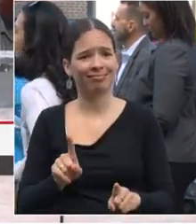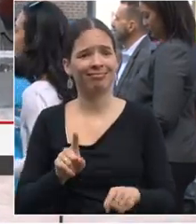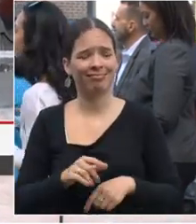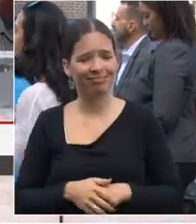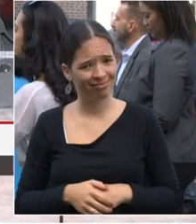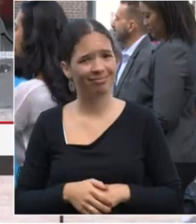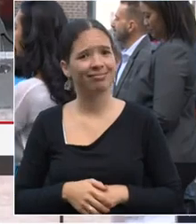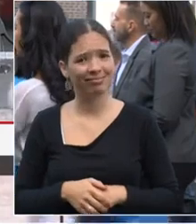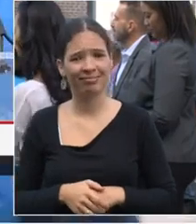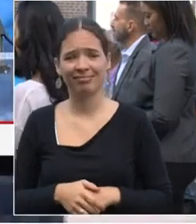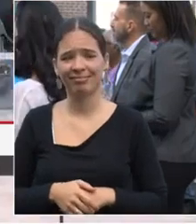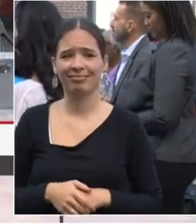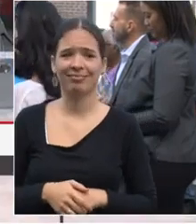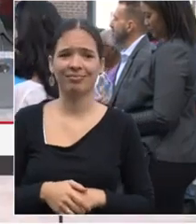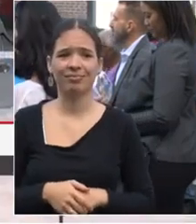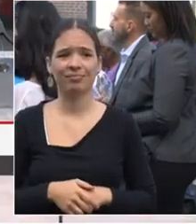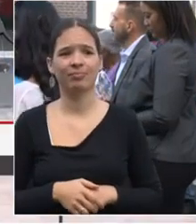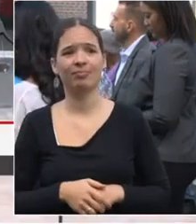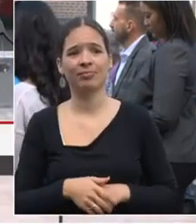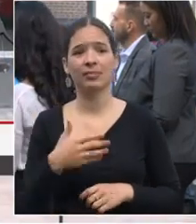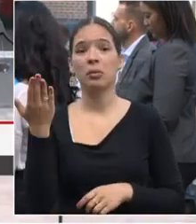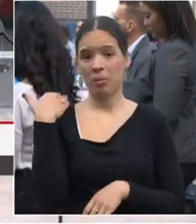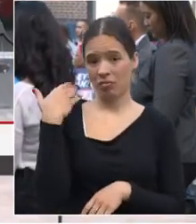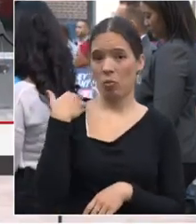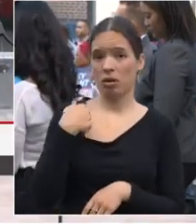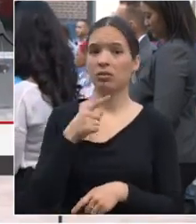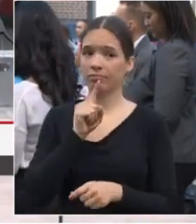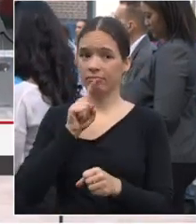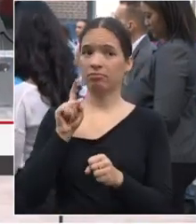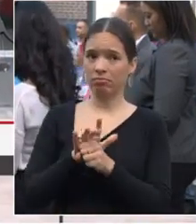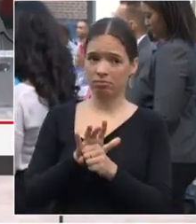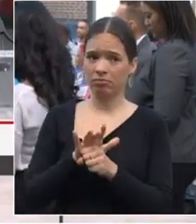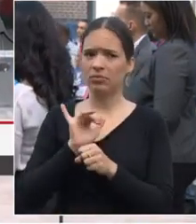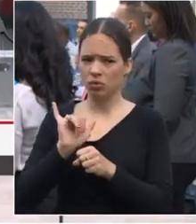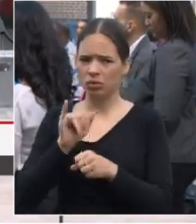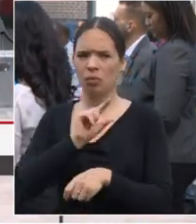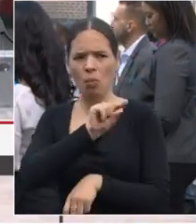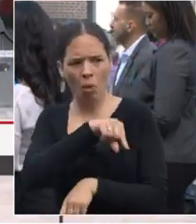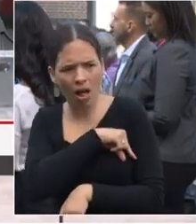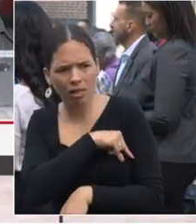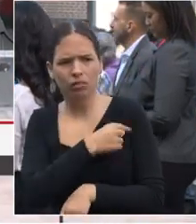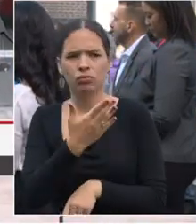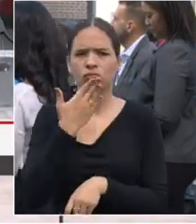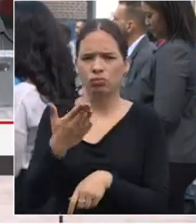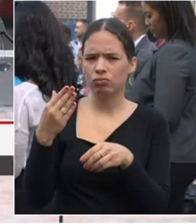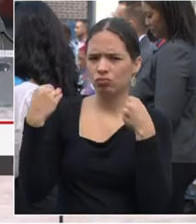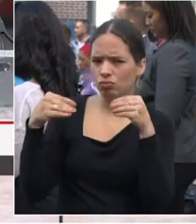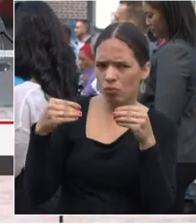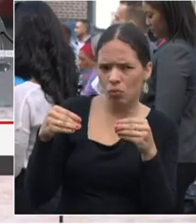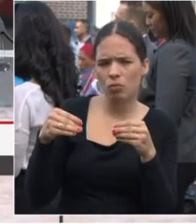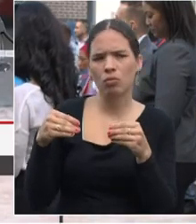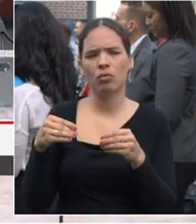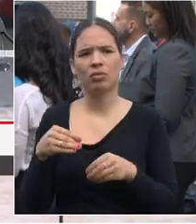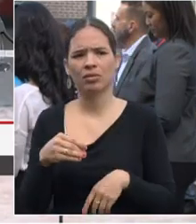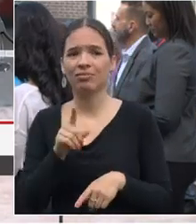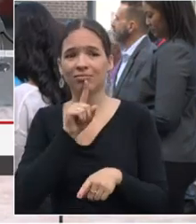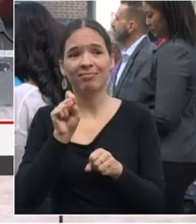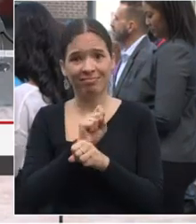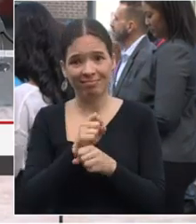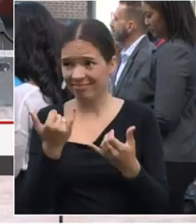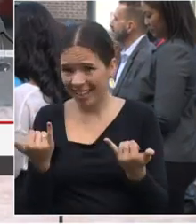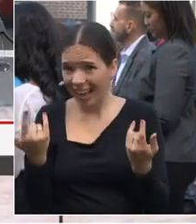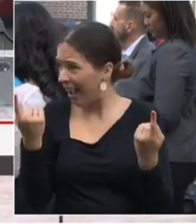promised to us that we would have high quality retail, and I think that was one of the things kept. As a community,